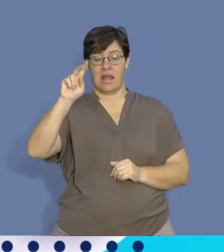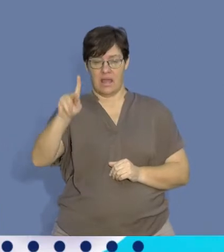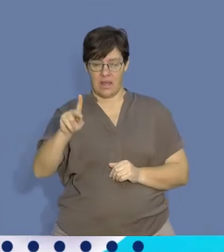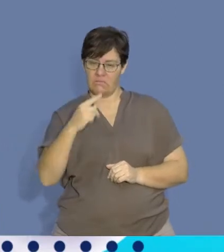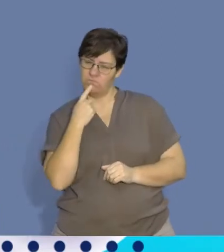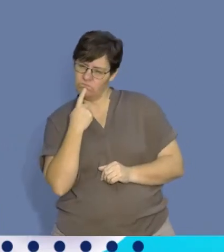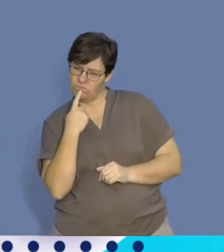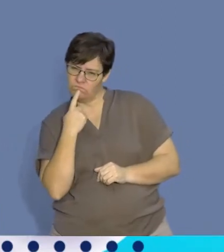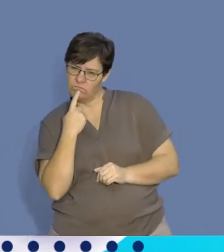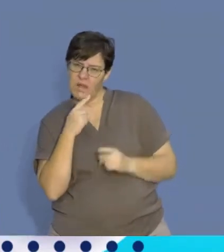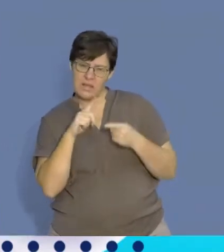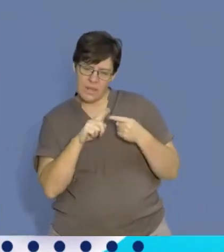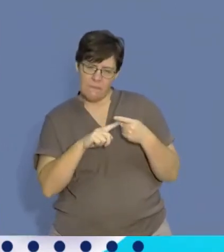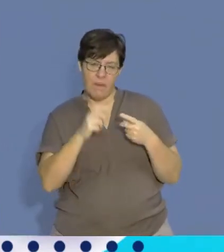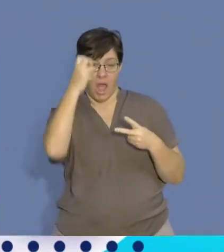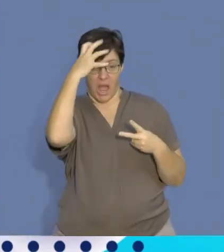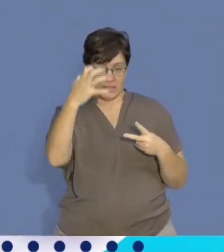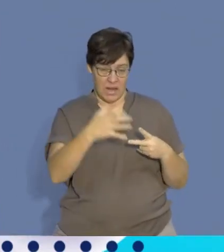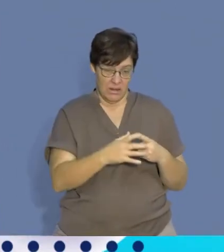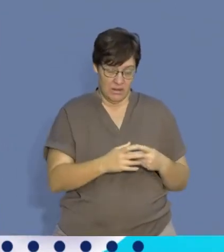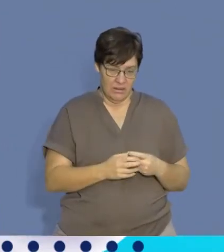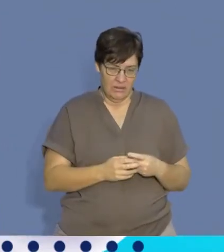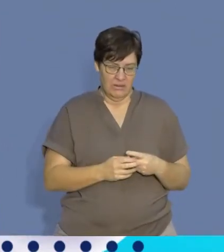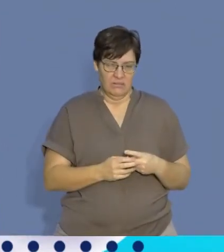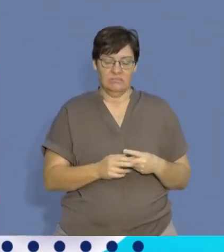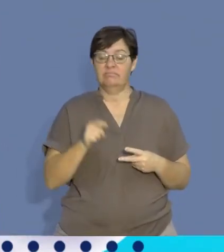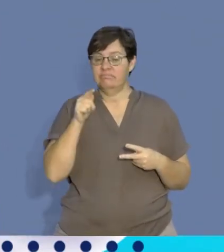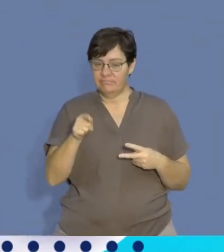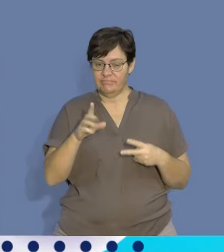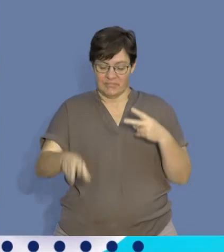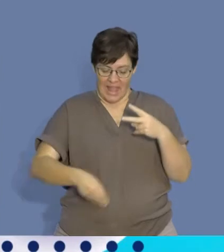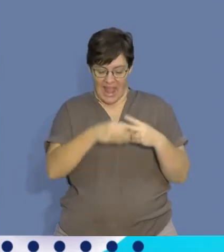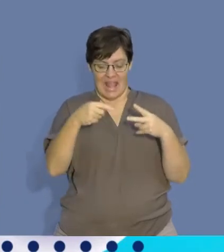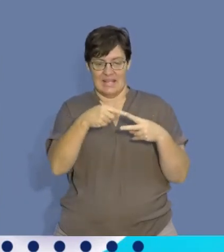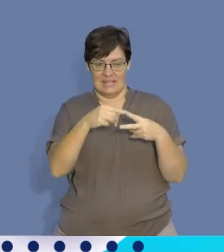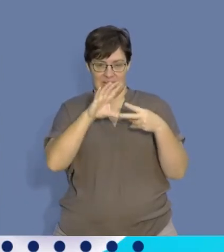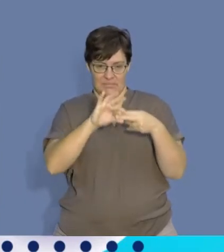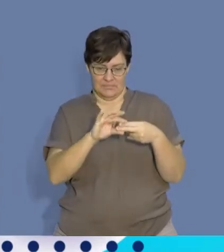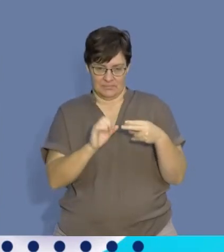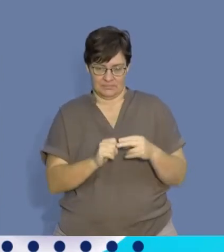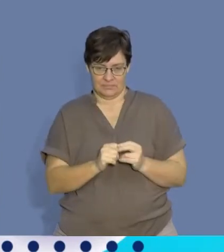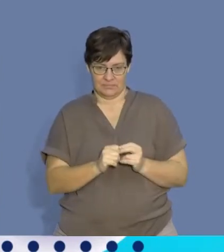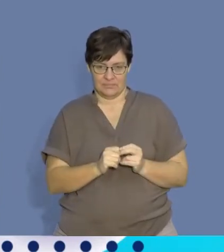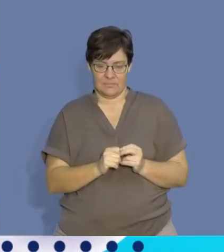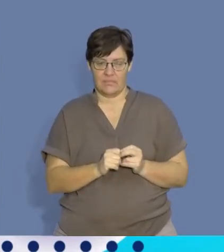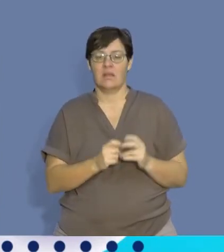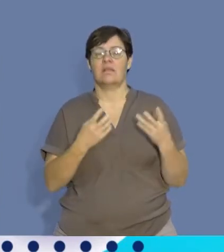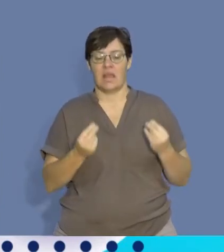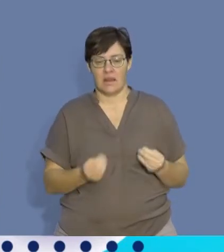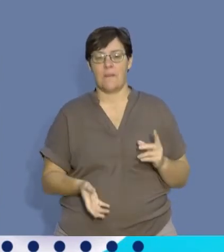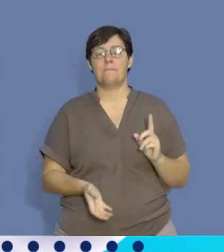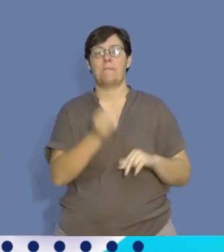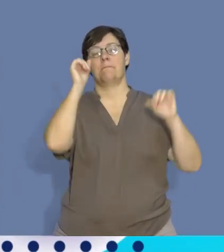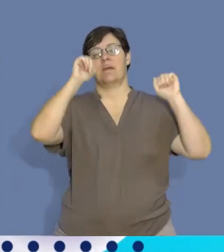then Einstein, we all know about Einstein, he added to it. And eventually scientists